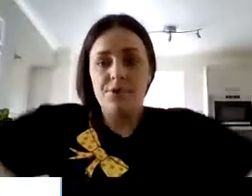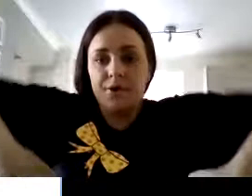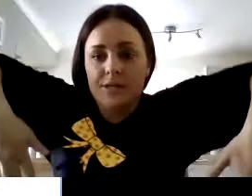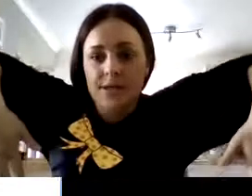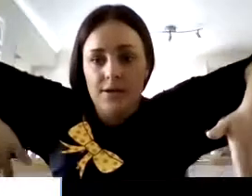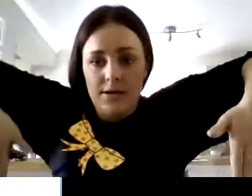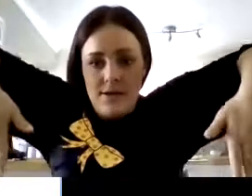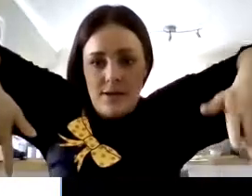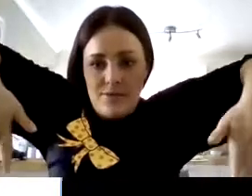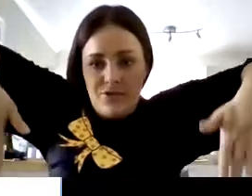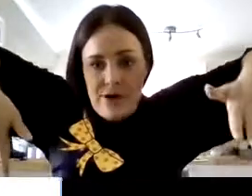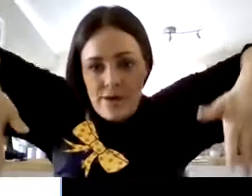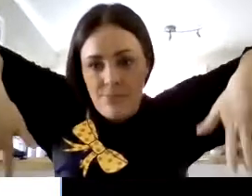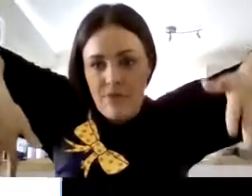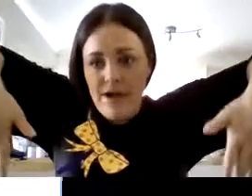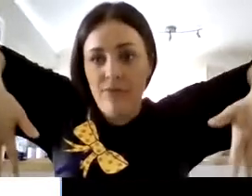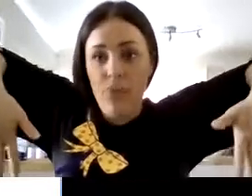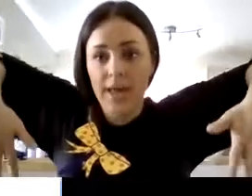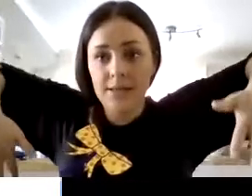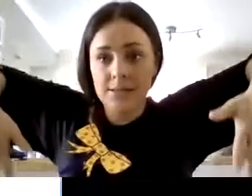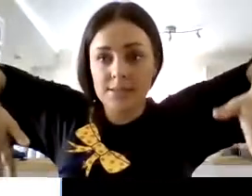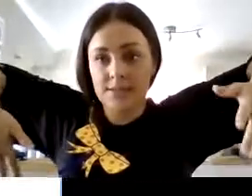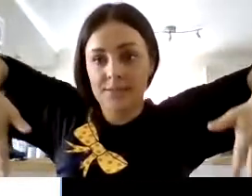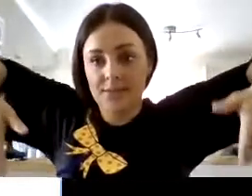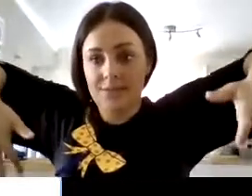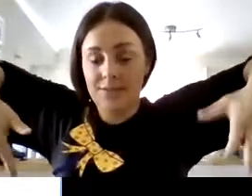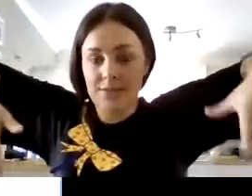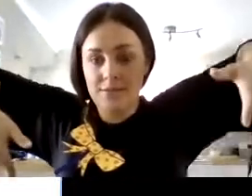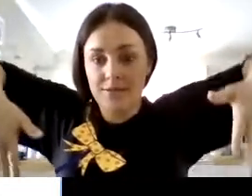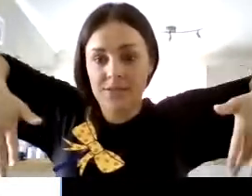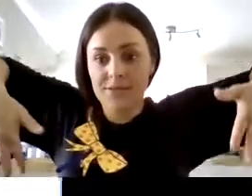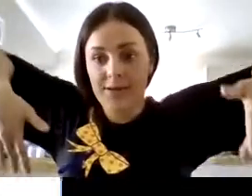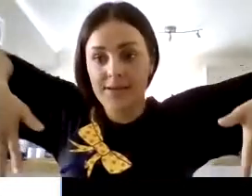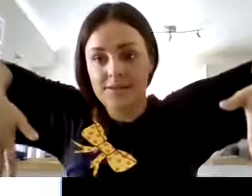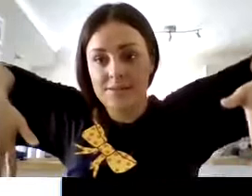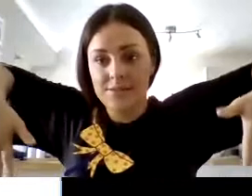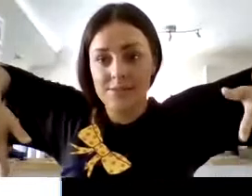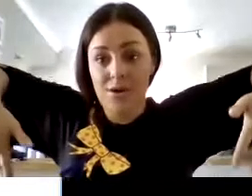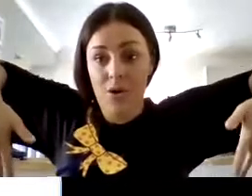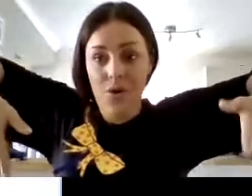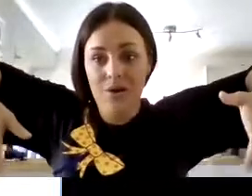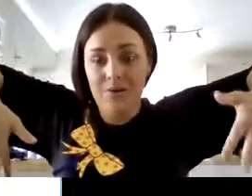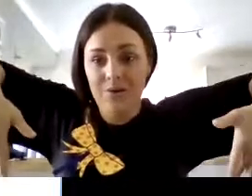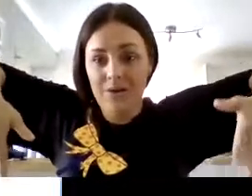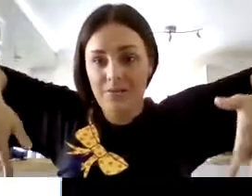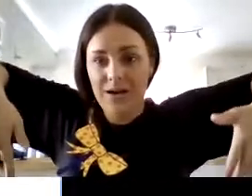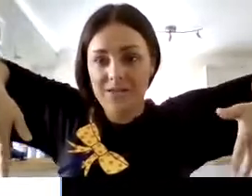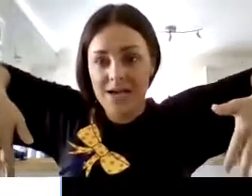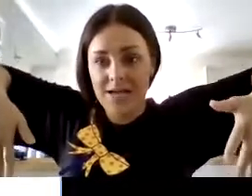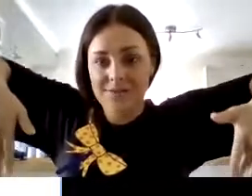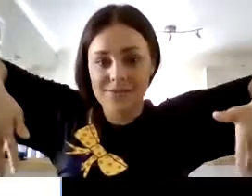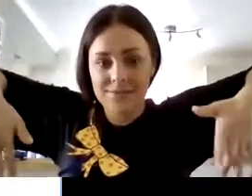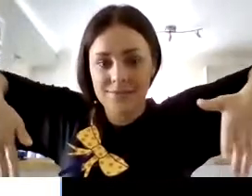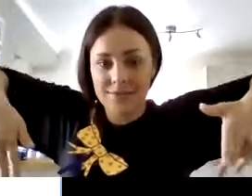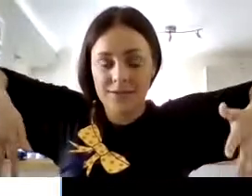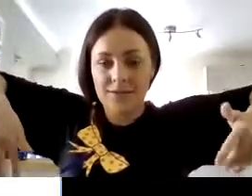And the bird and the dragon both have wings. You do wings. Well